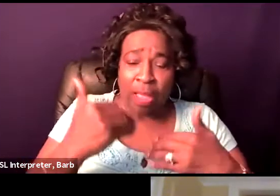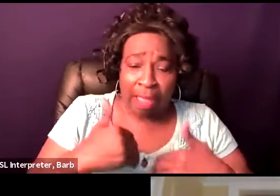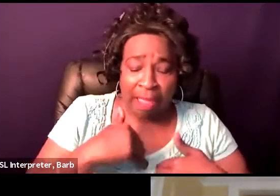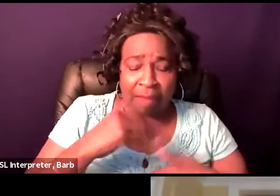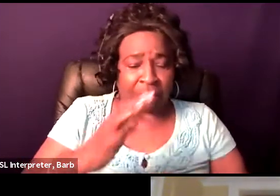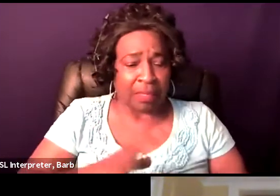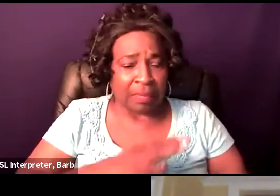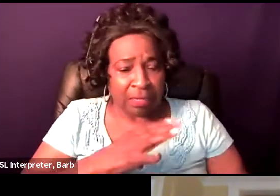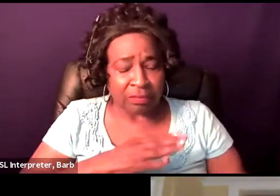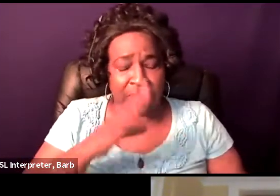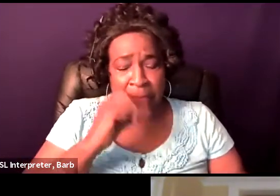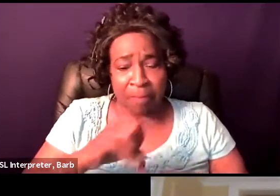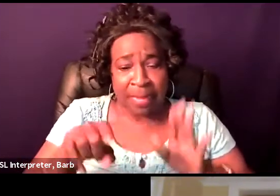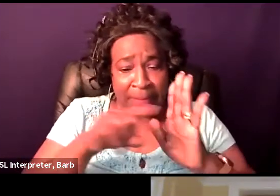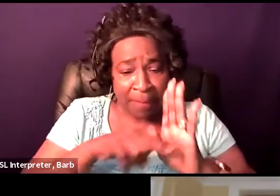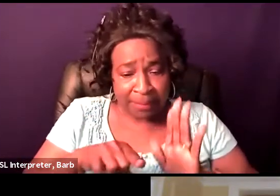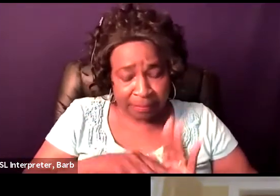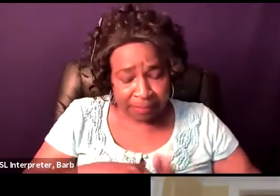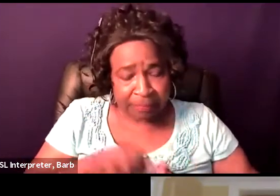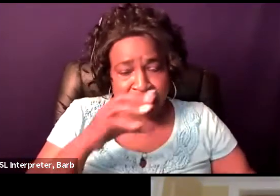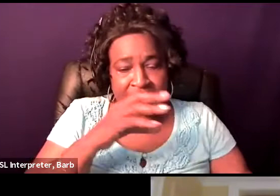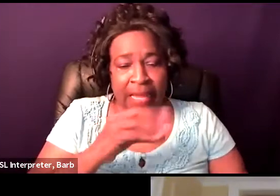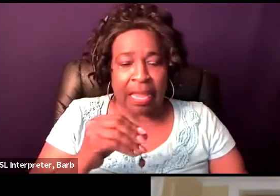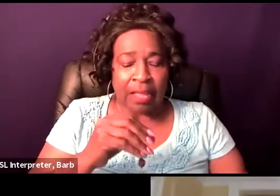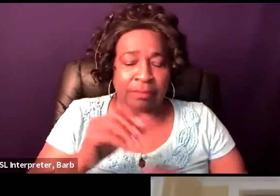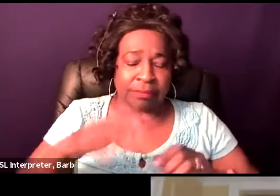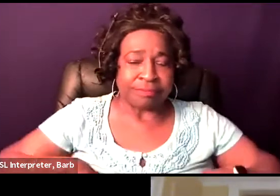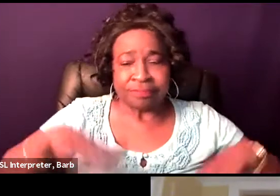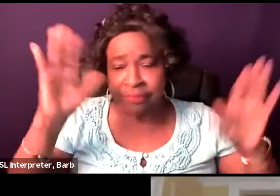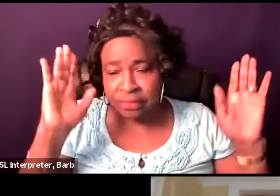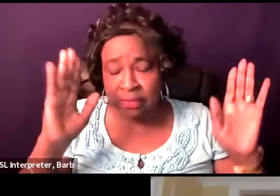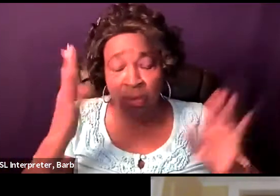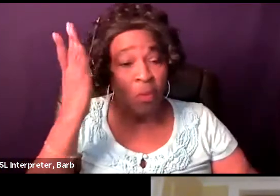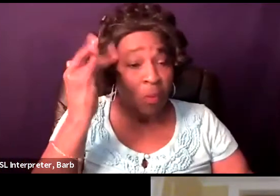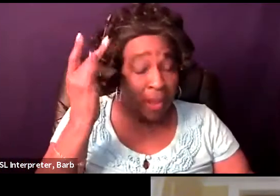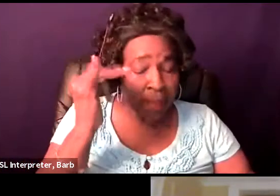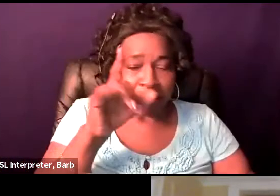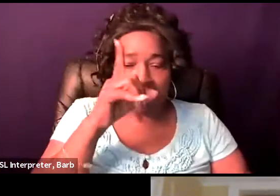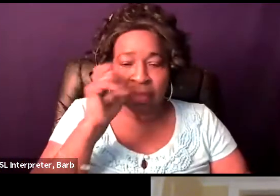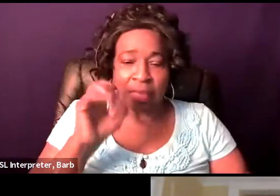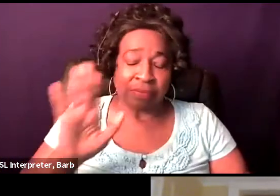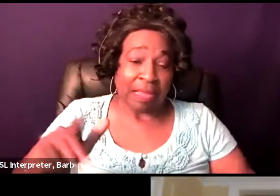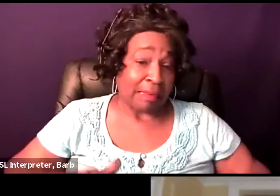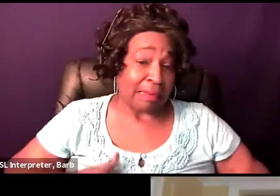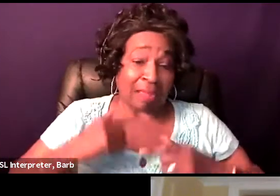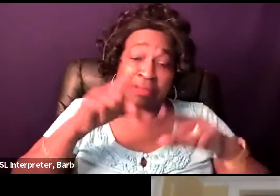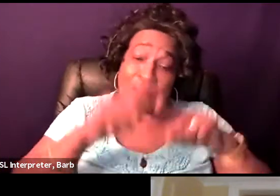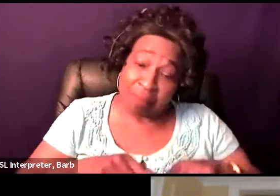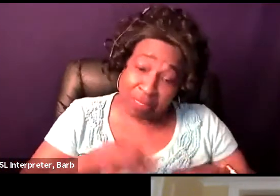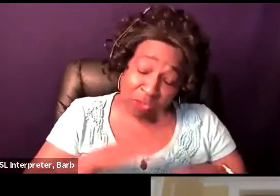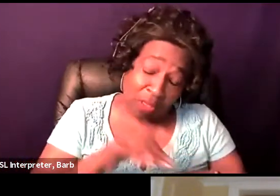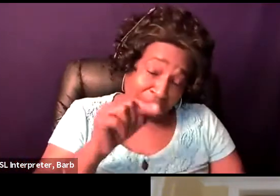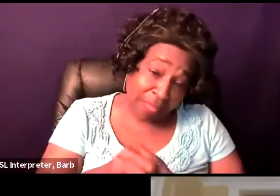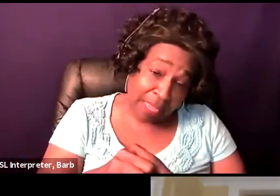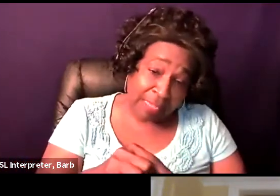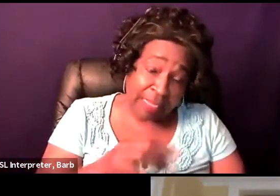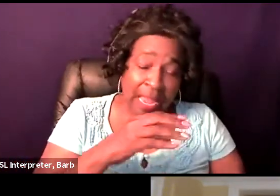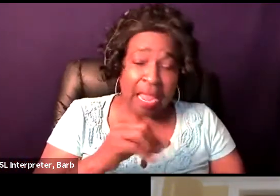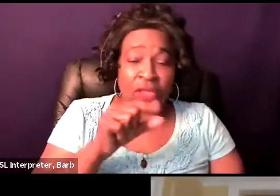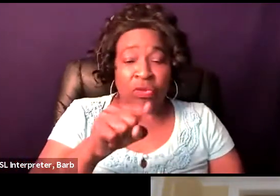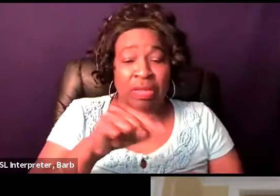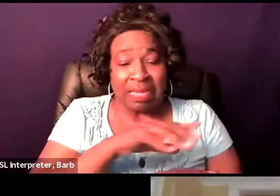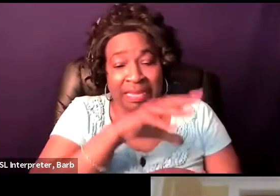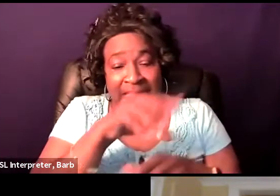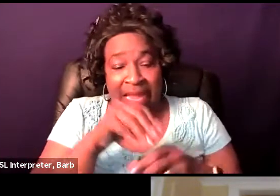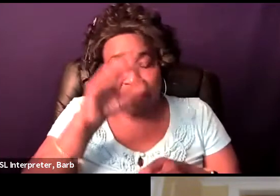to be pessimistic and throw their hands up, why? Because their life depends on it. And you engage that and